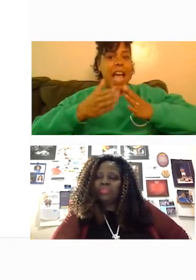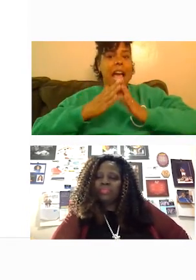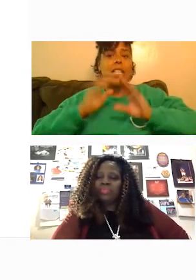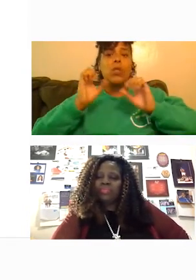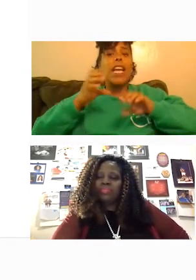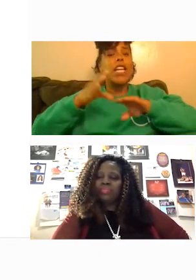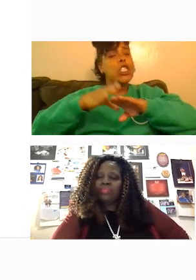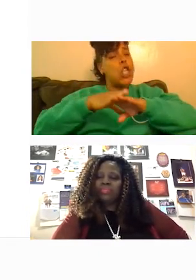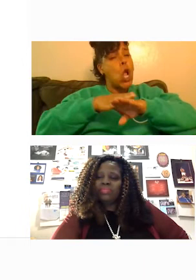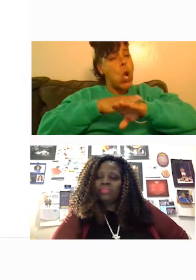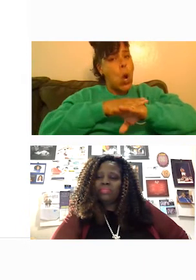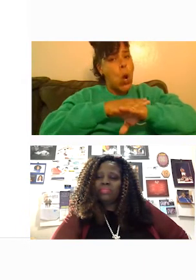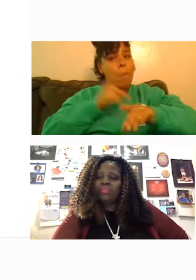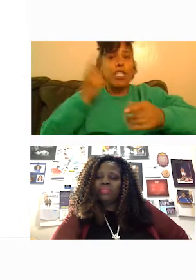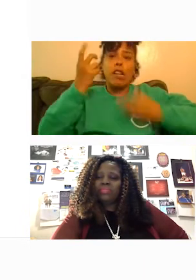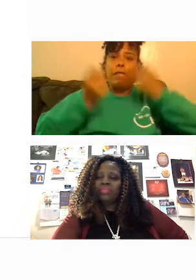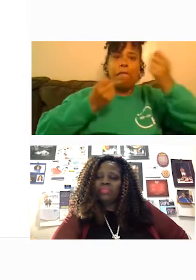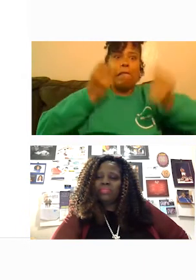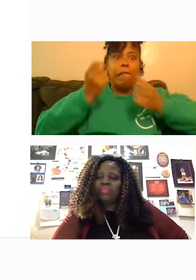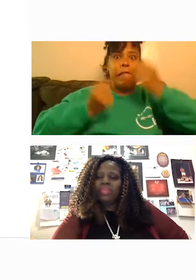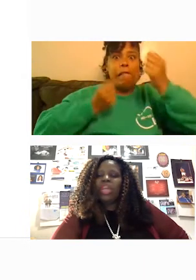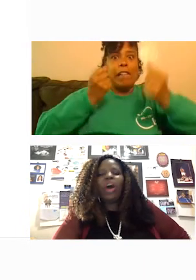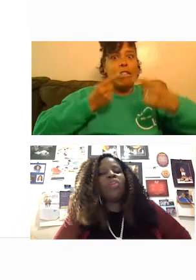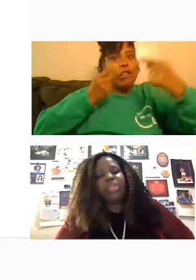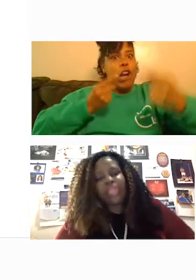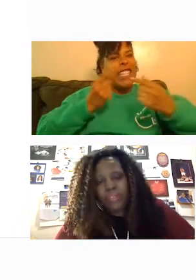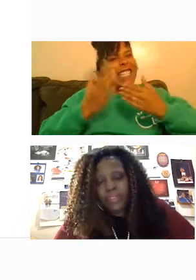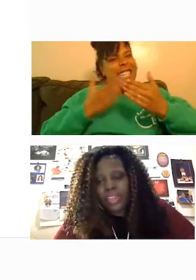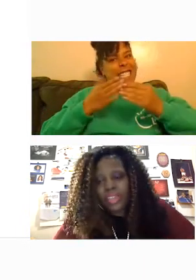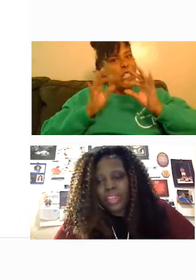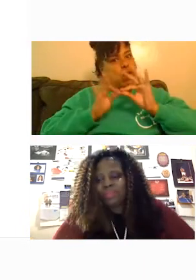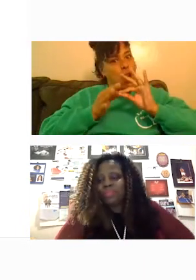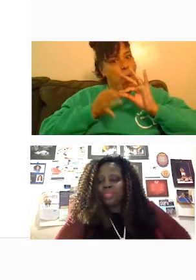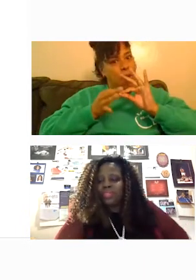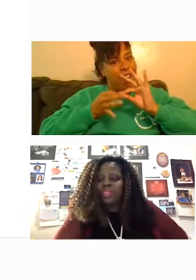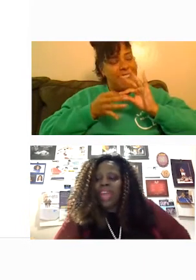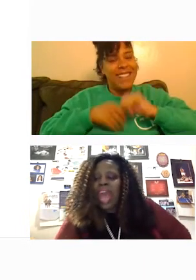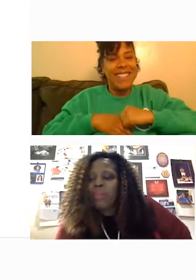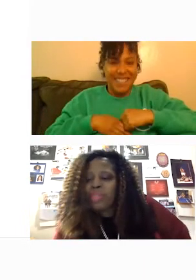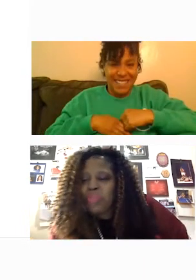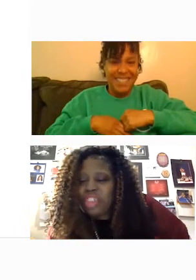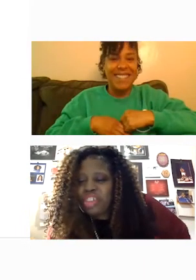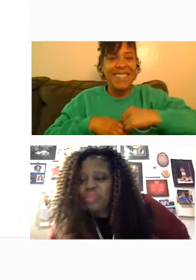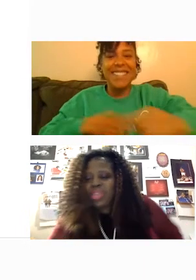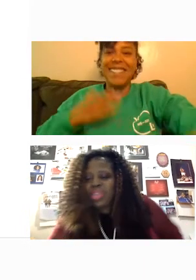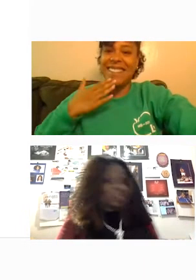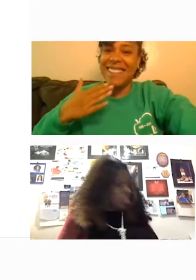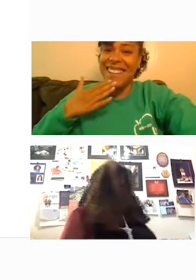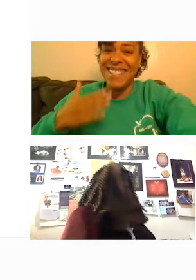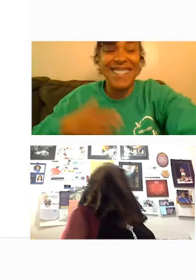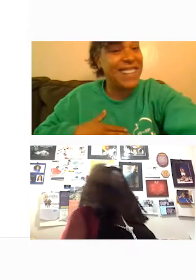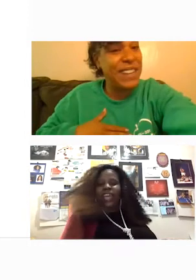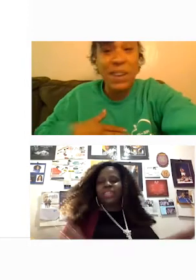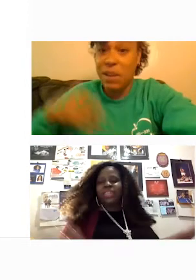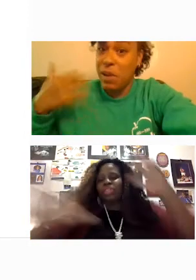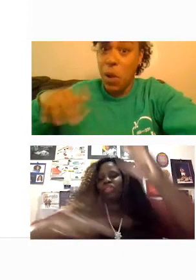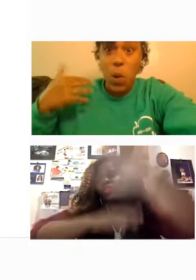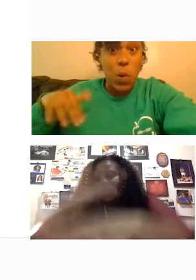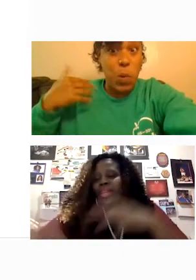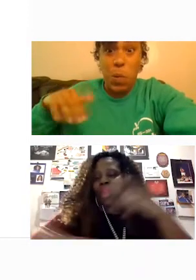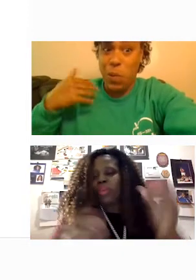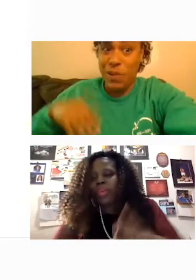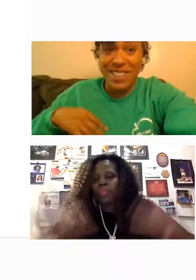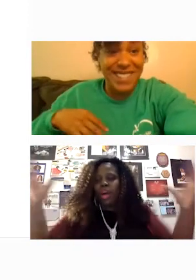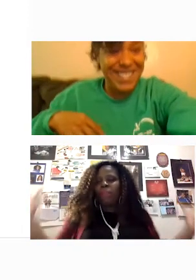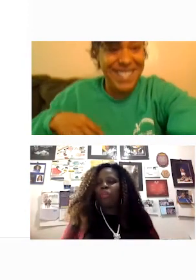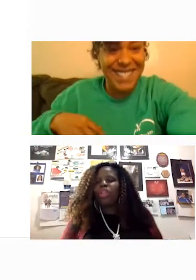a little bit so it's easier for her to interpret. Oh, definitely. I was watching you, Stephanie. You were going like this. Usually